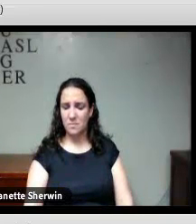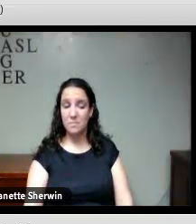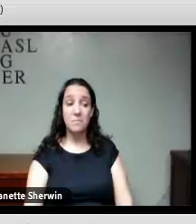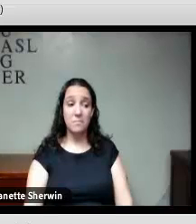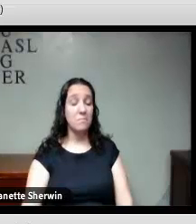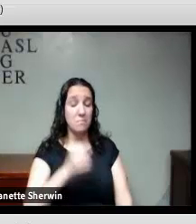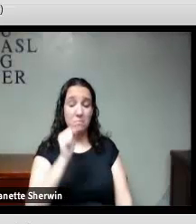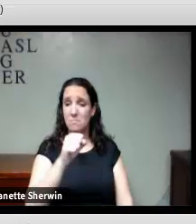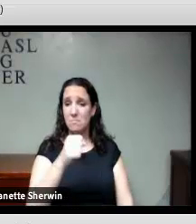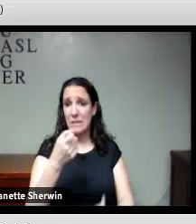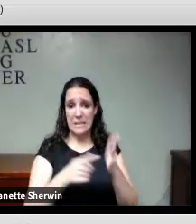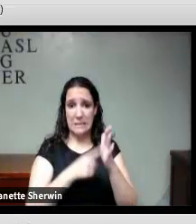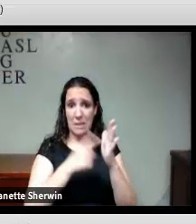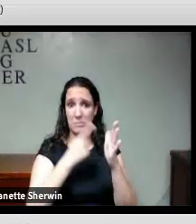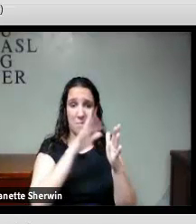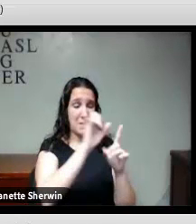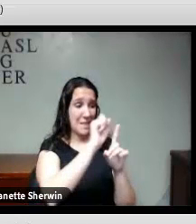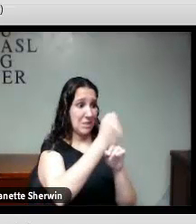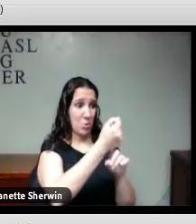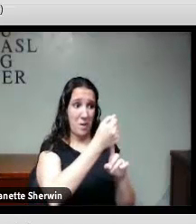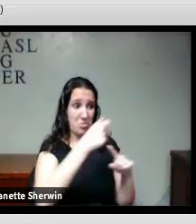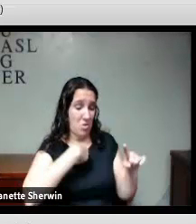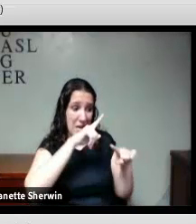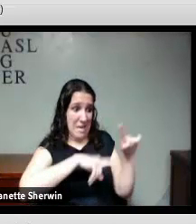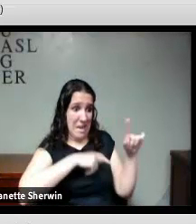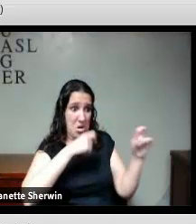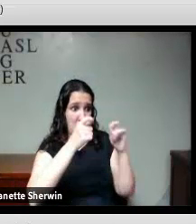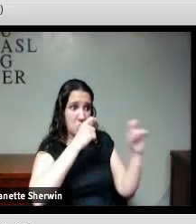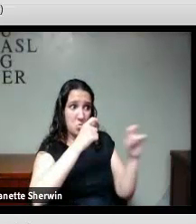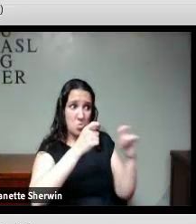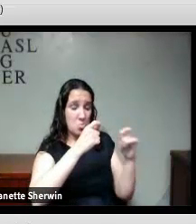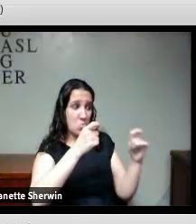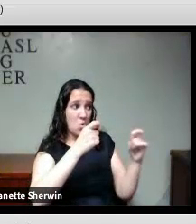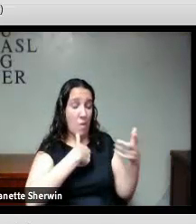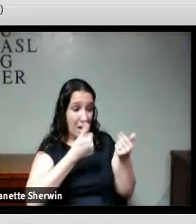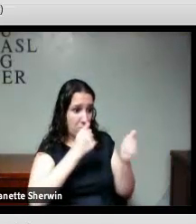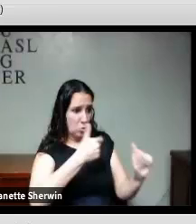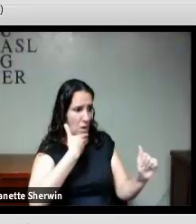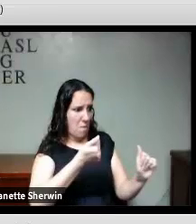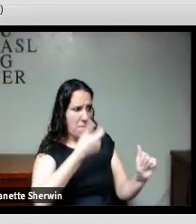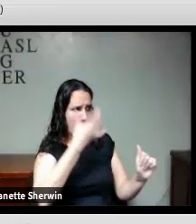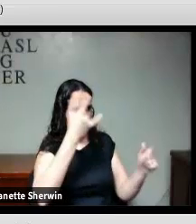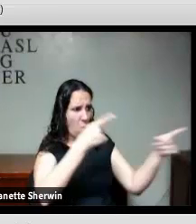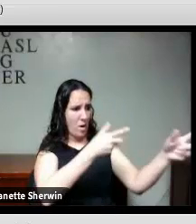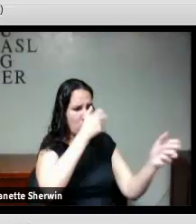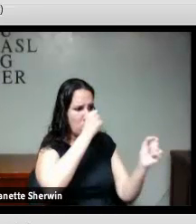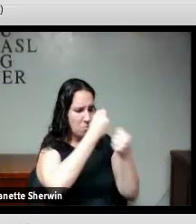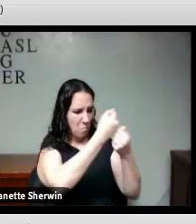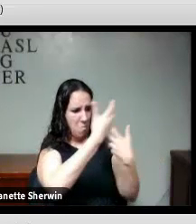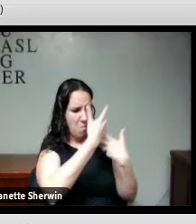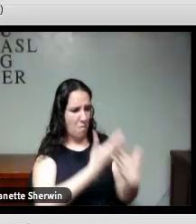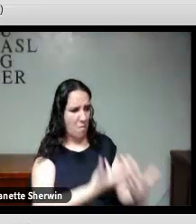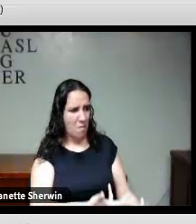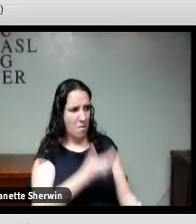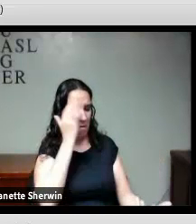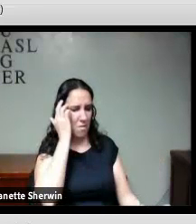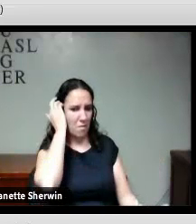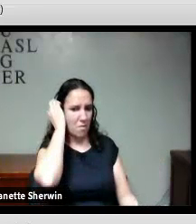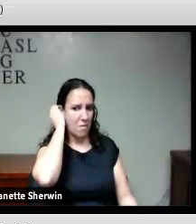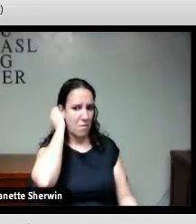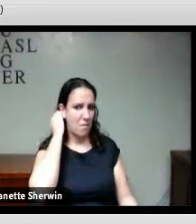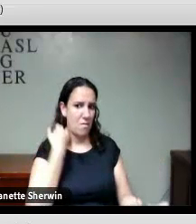my control, I'm doing the best I can, and they should be nicer to me. It's not fair that they're treating me this way, because usually it's not something I